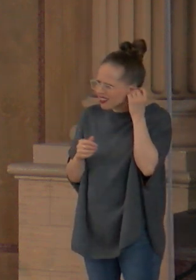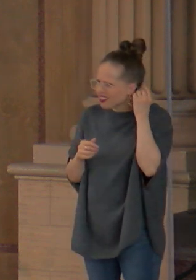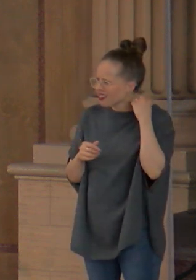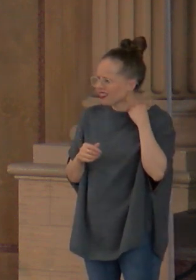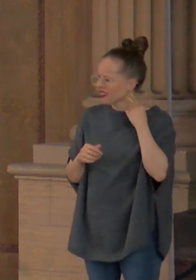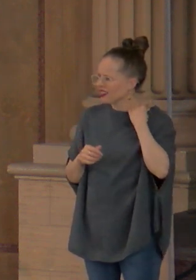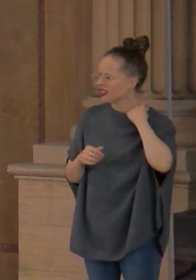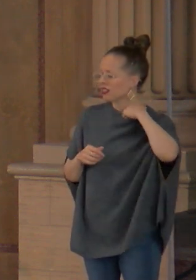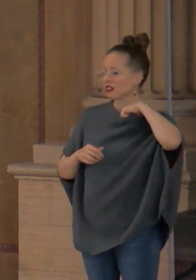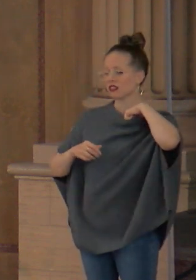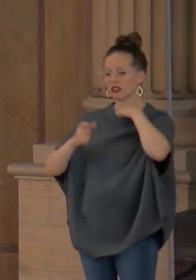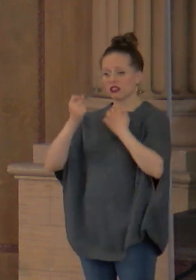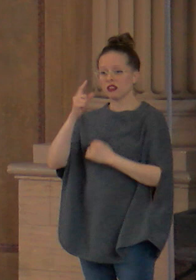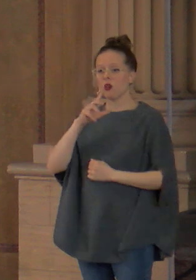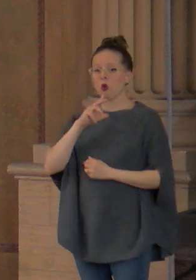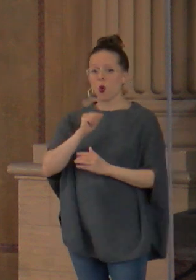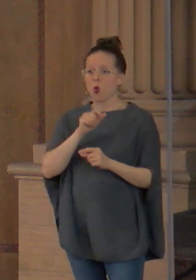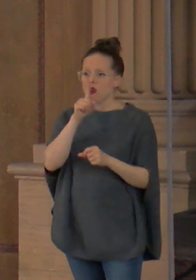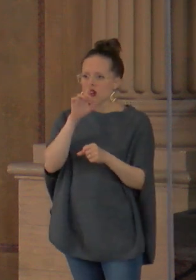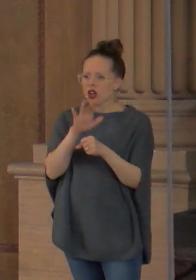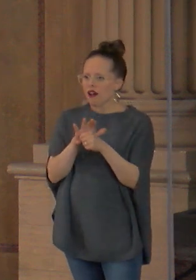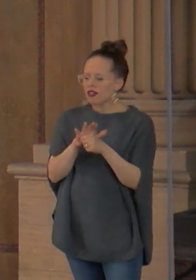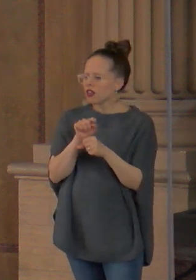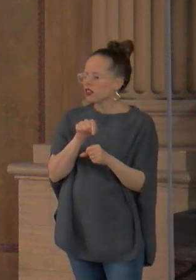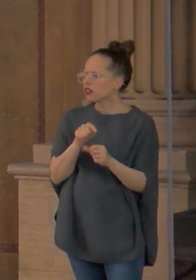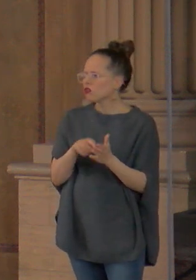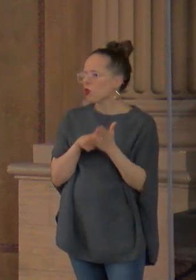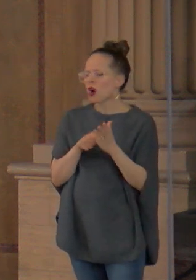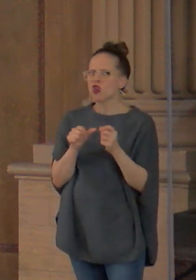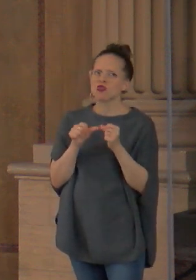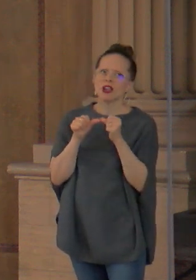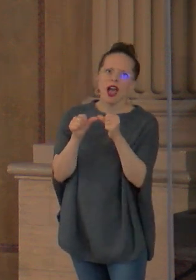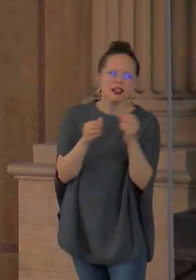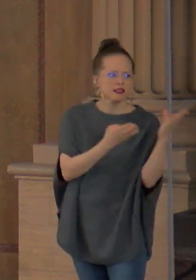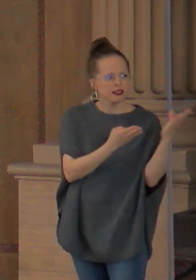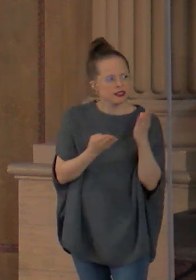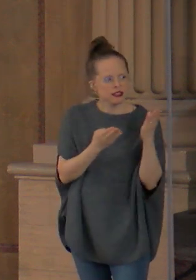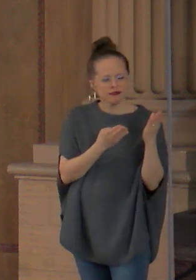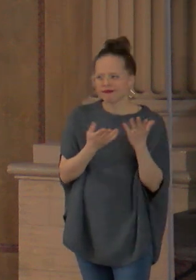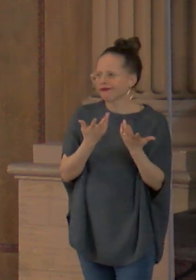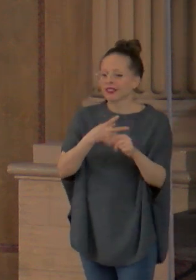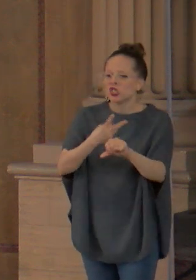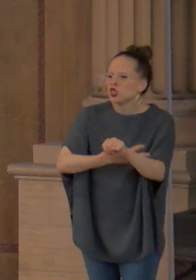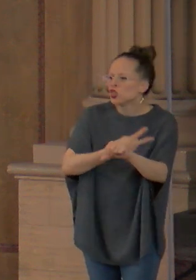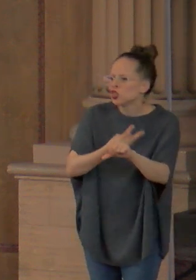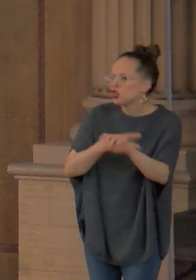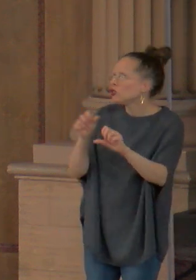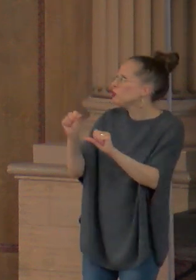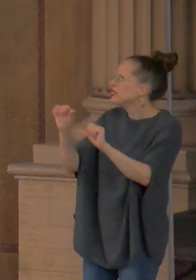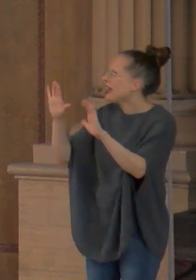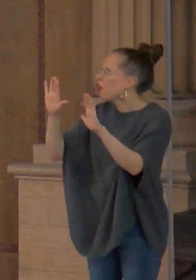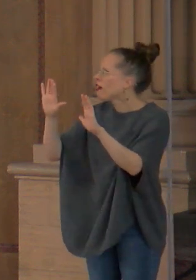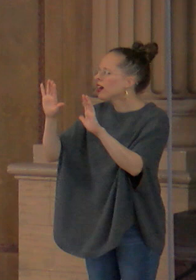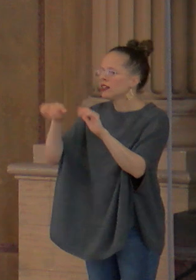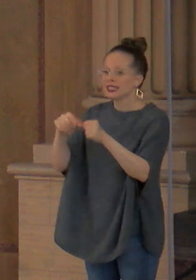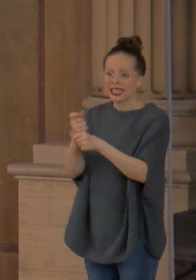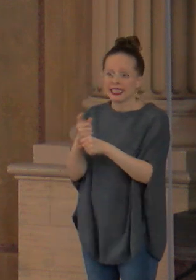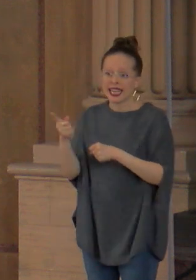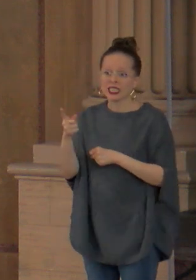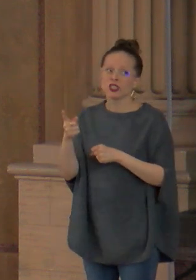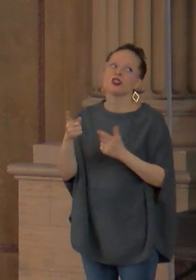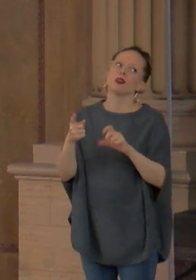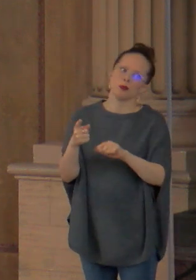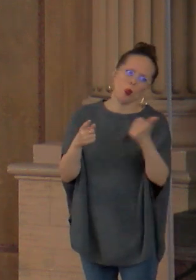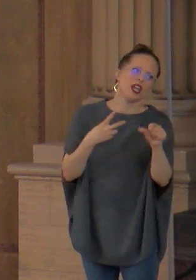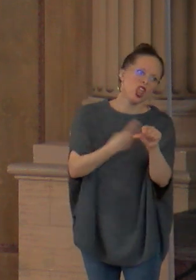of that old covenant system was that it was constant sacrifices. Like you would offer a sheep for a sin and next year, another sheep